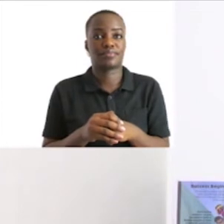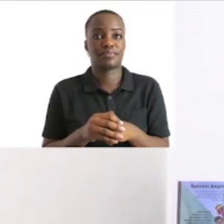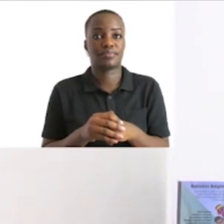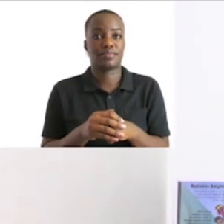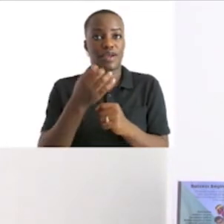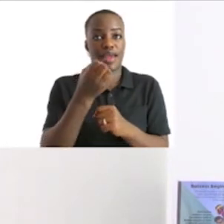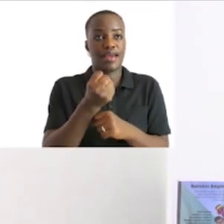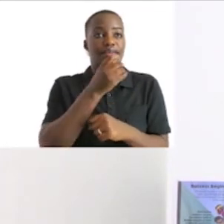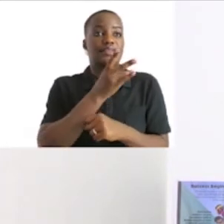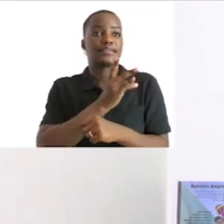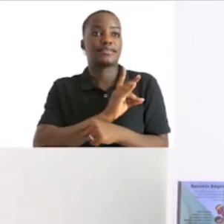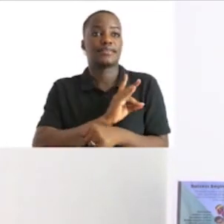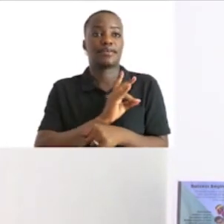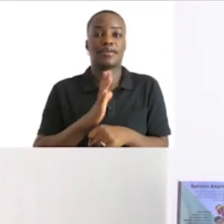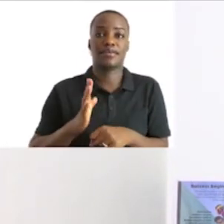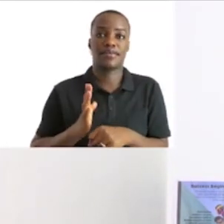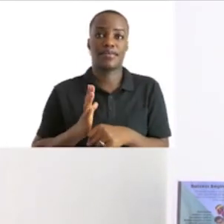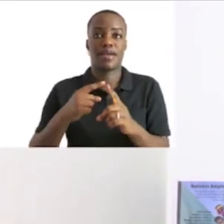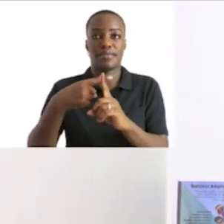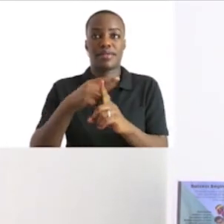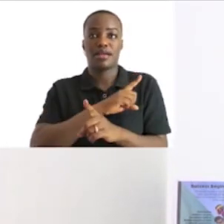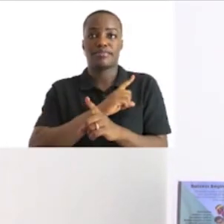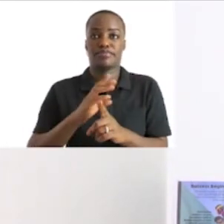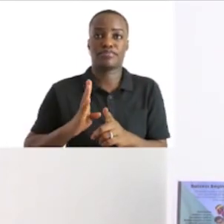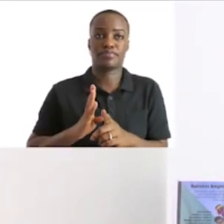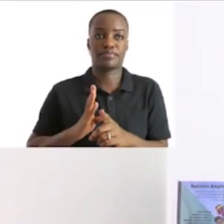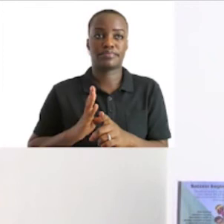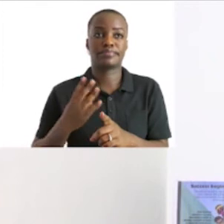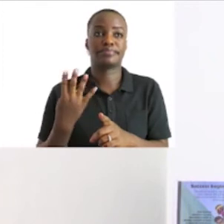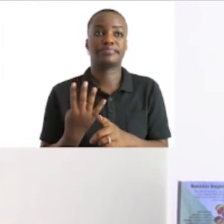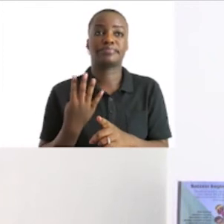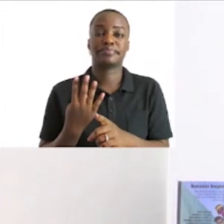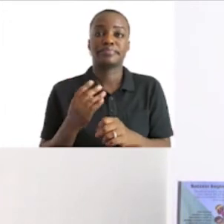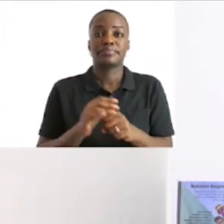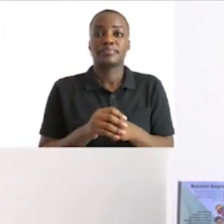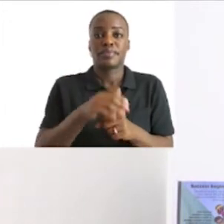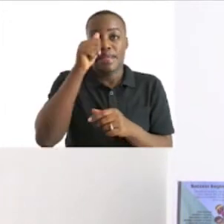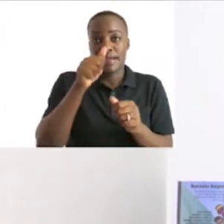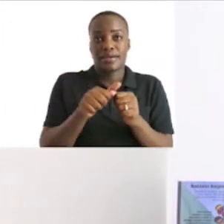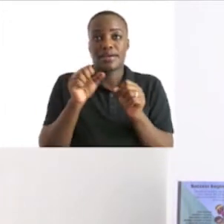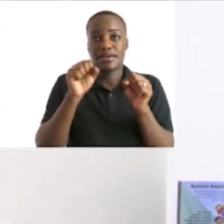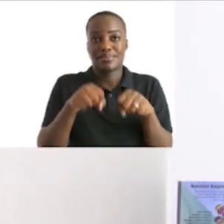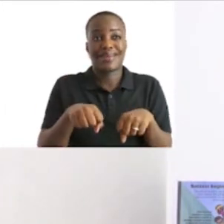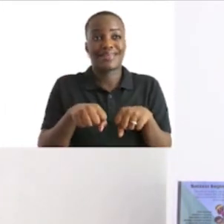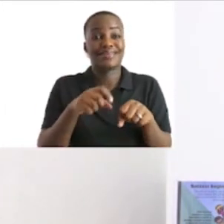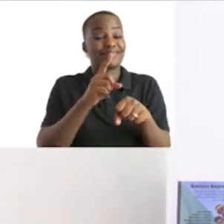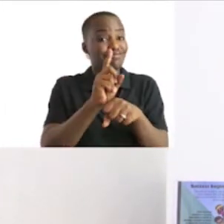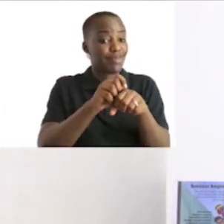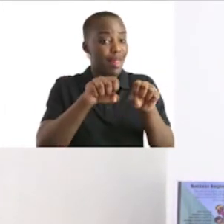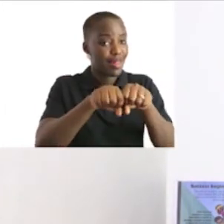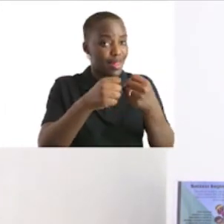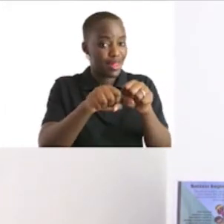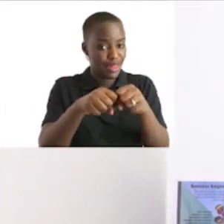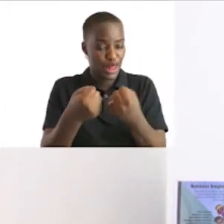We have 75 plus 14. Now remember, we need to first decompose or to